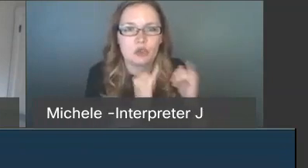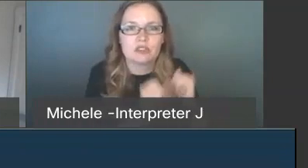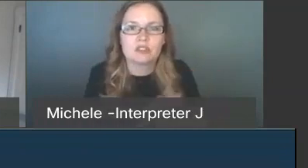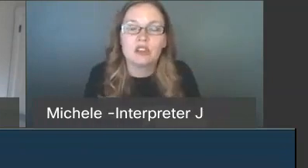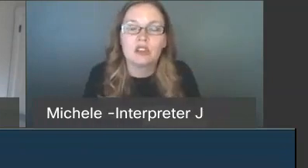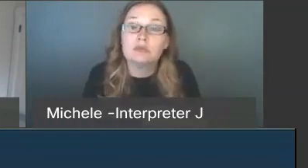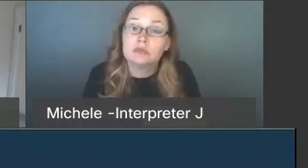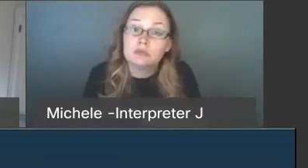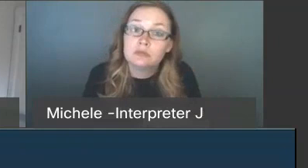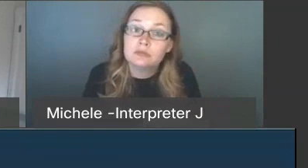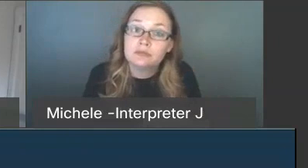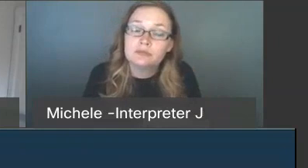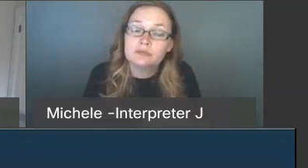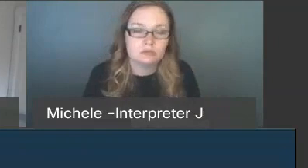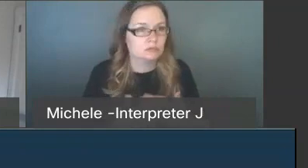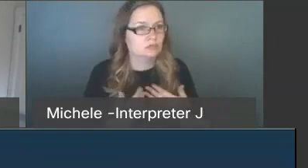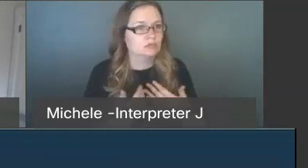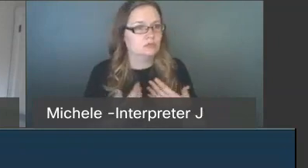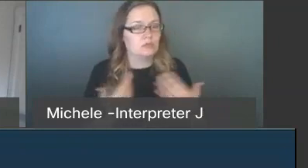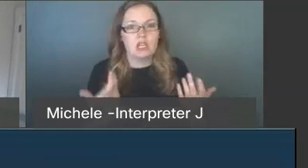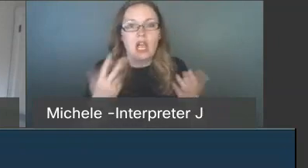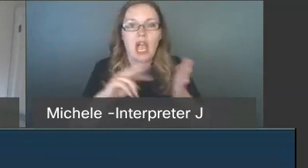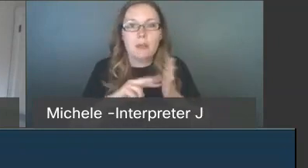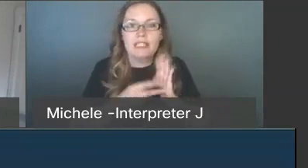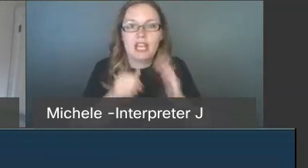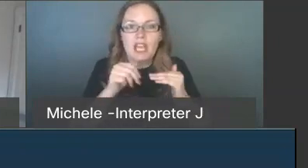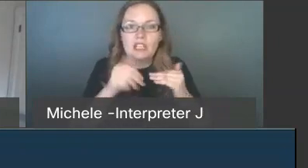Oh, I mean, I don't have